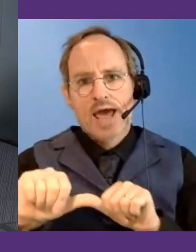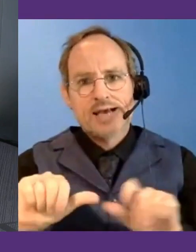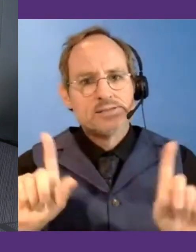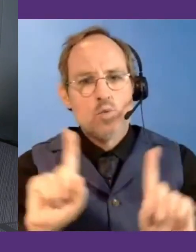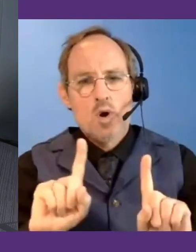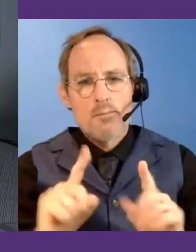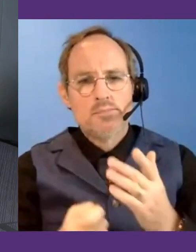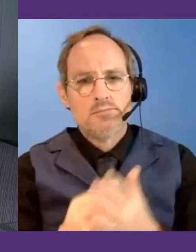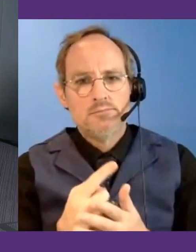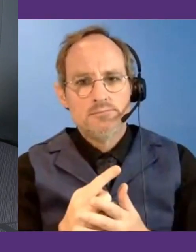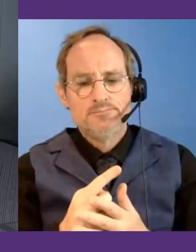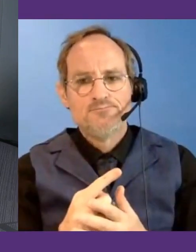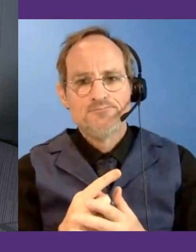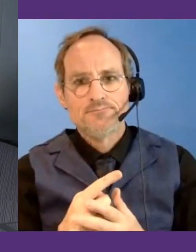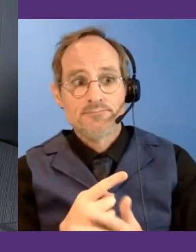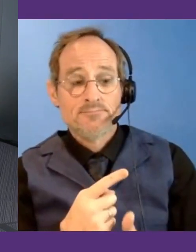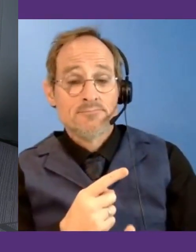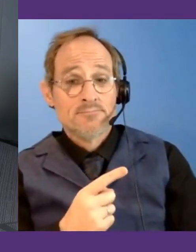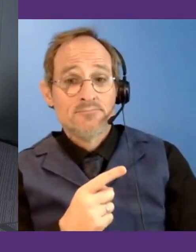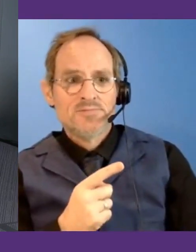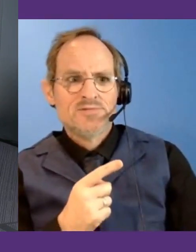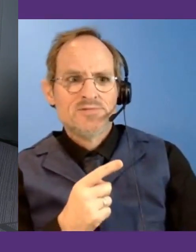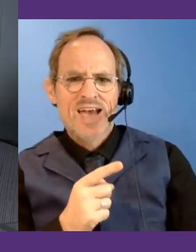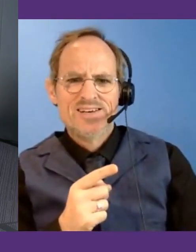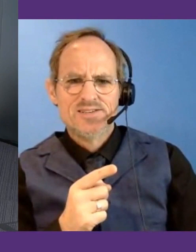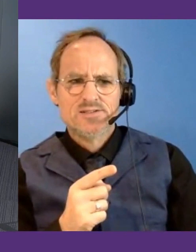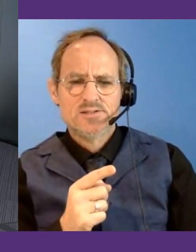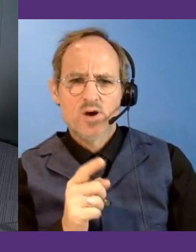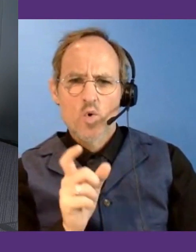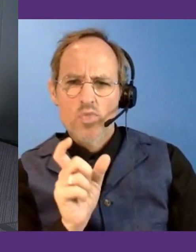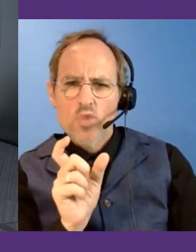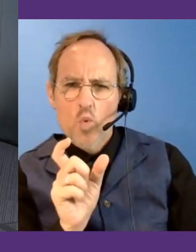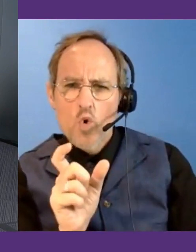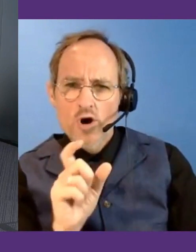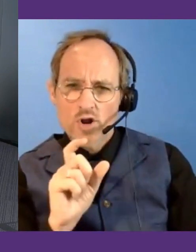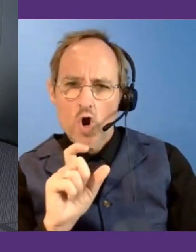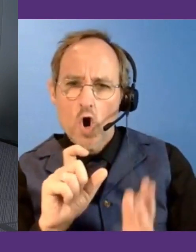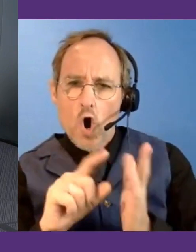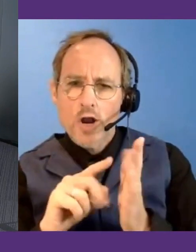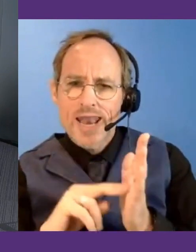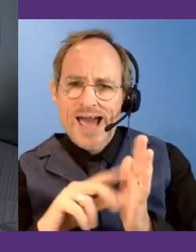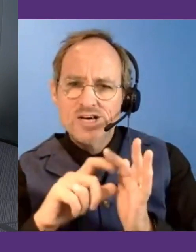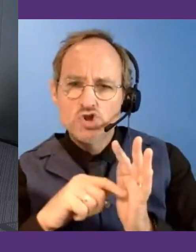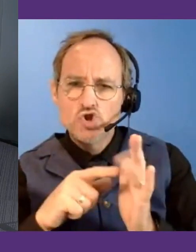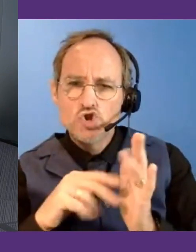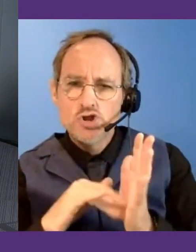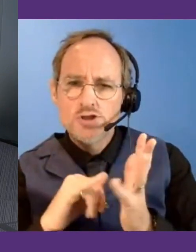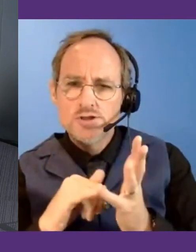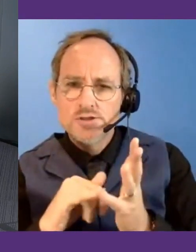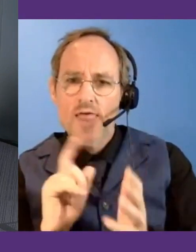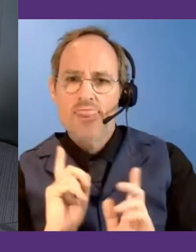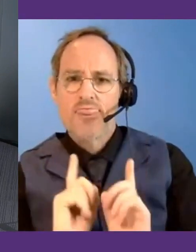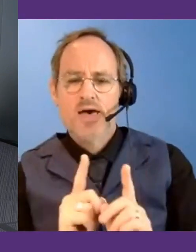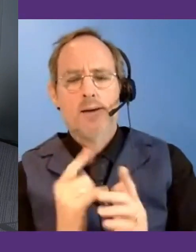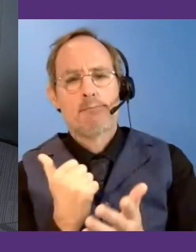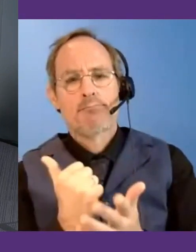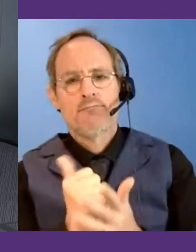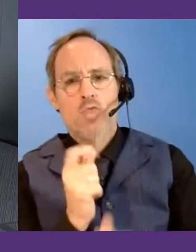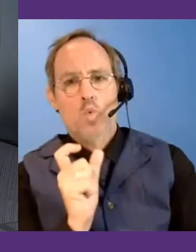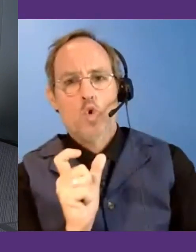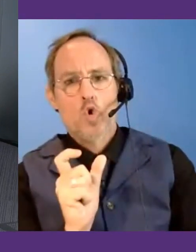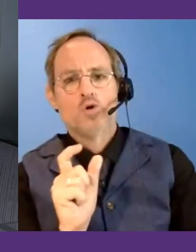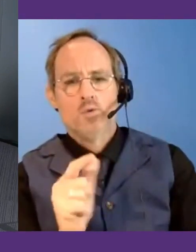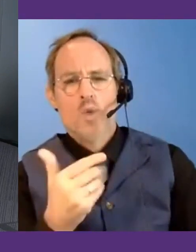that's a great word. Connections, connected. So really, our story starts